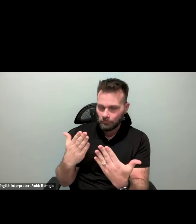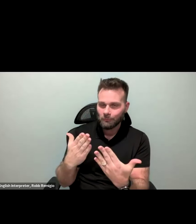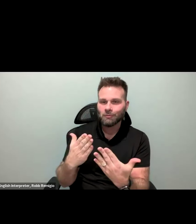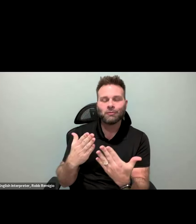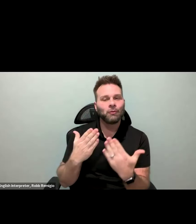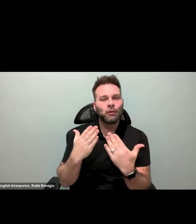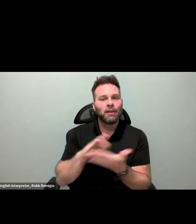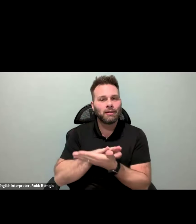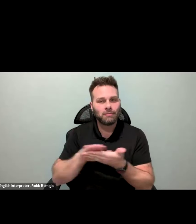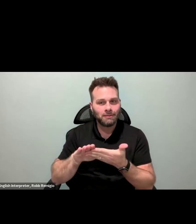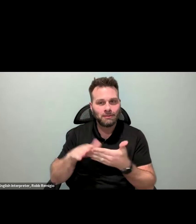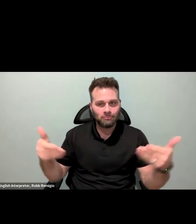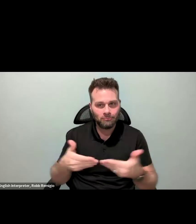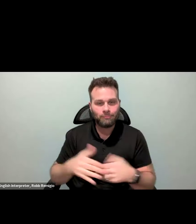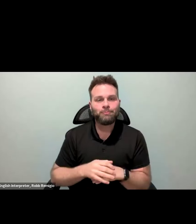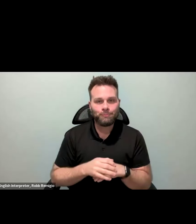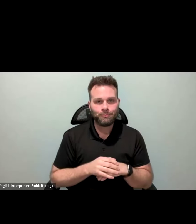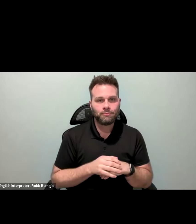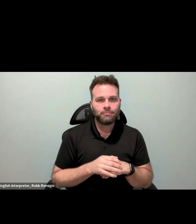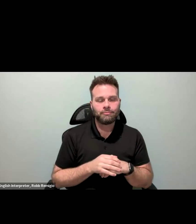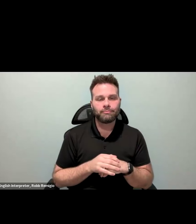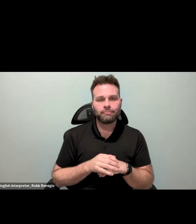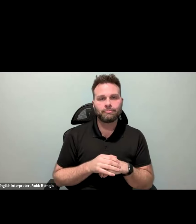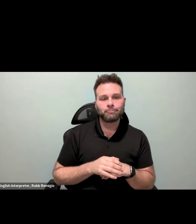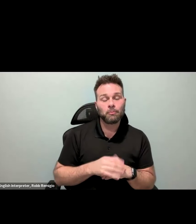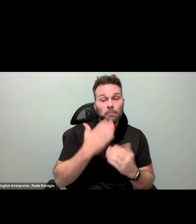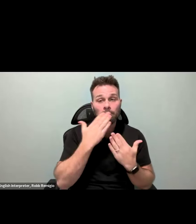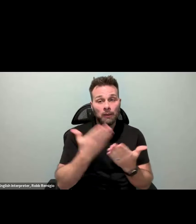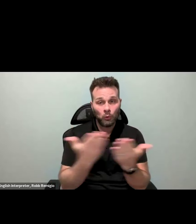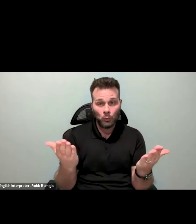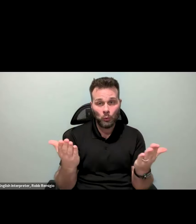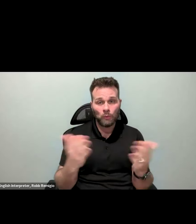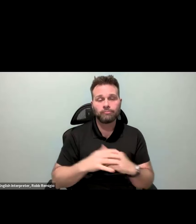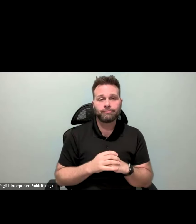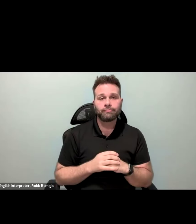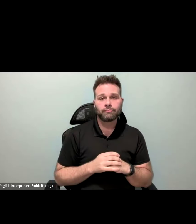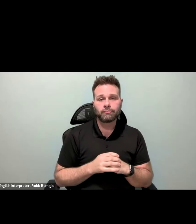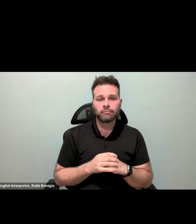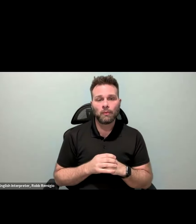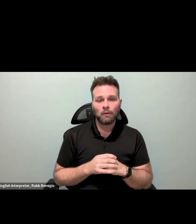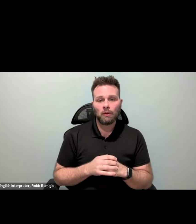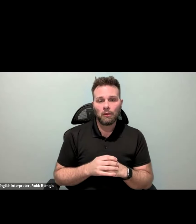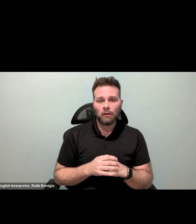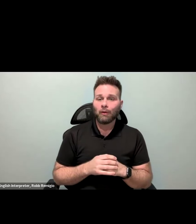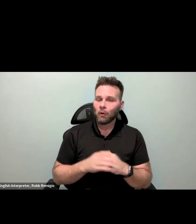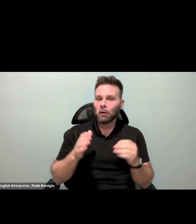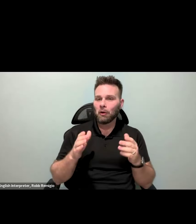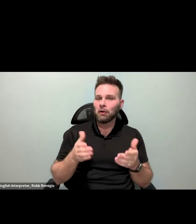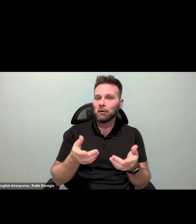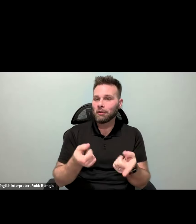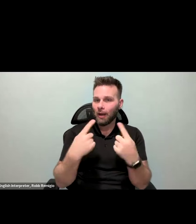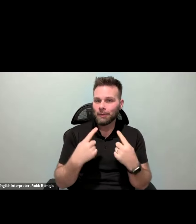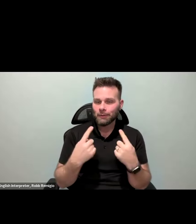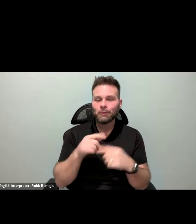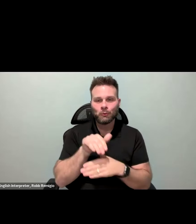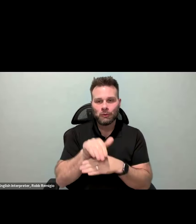introduction, Edith. And thank you to everyone that's afforded me the opportunity to engage with you all this